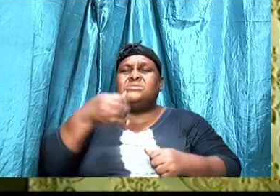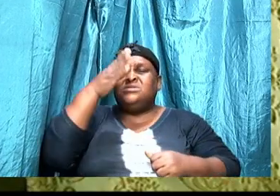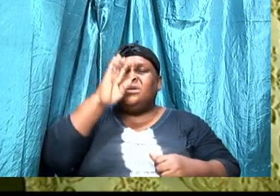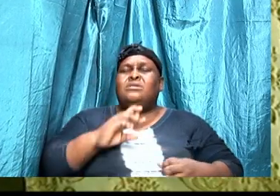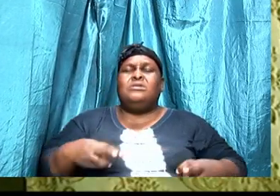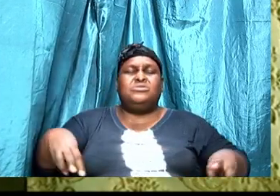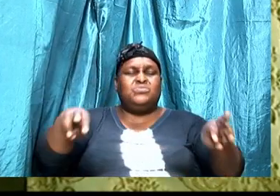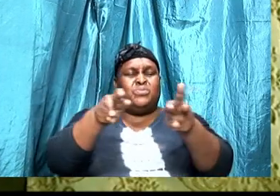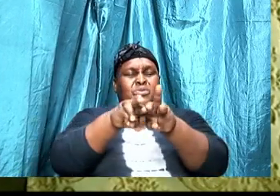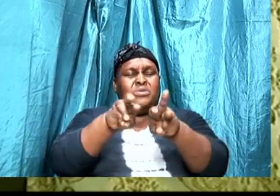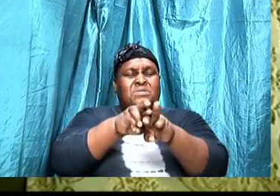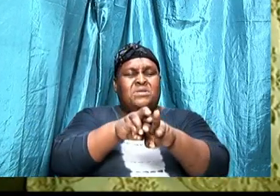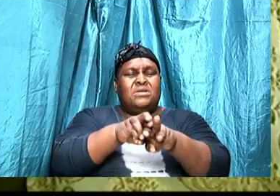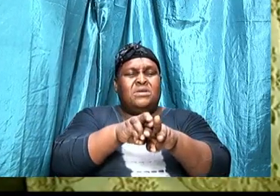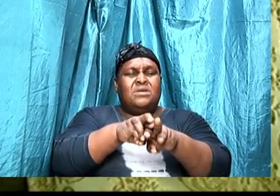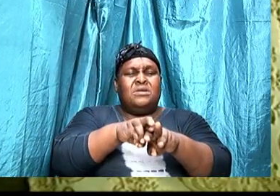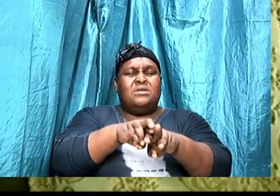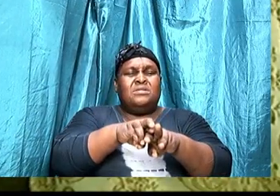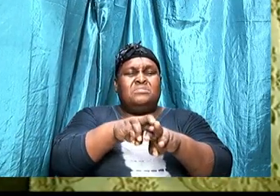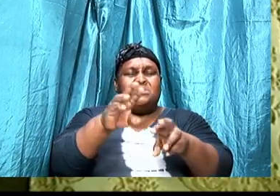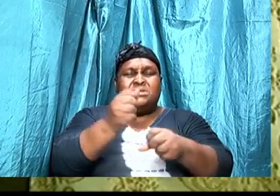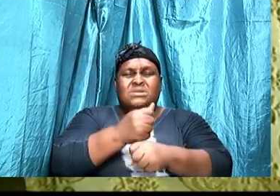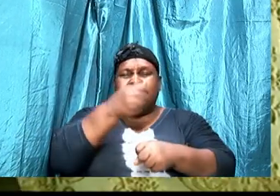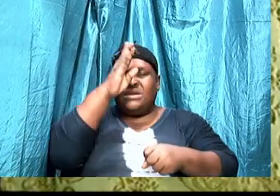They didn't treat him as God, as it were.